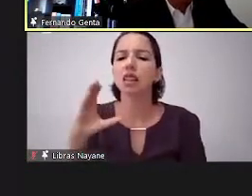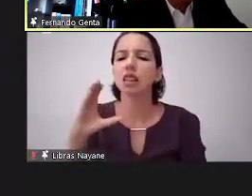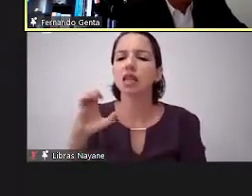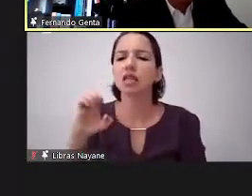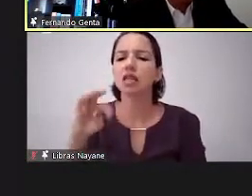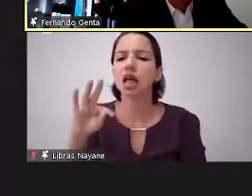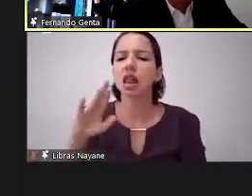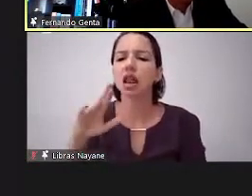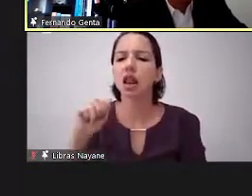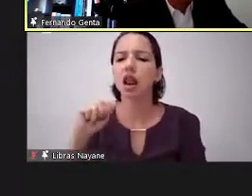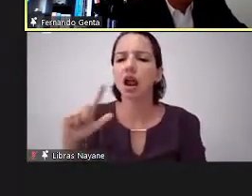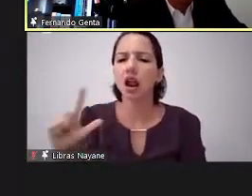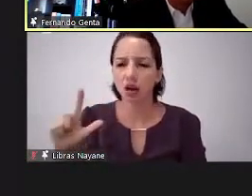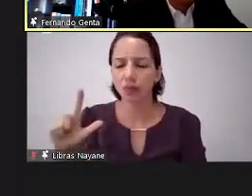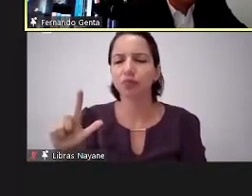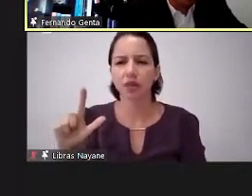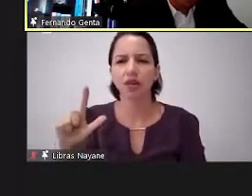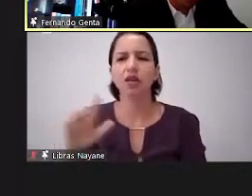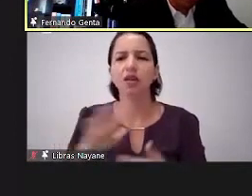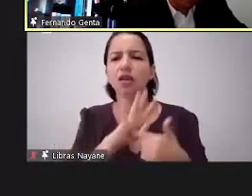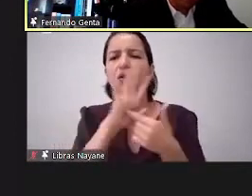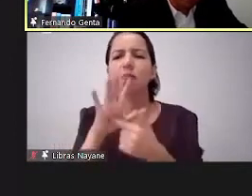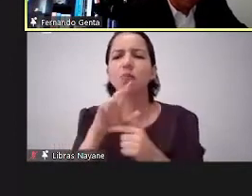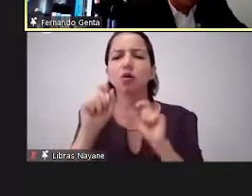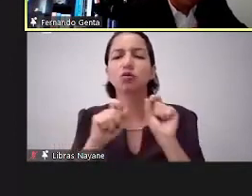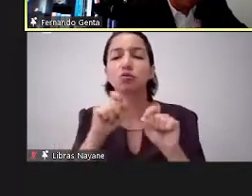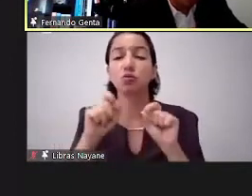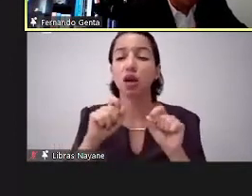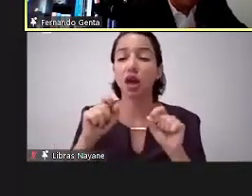the trajectory of the GDP,